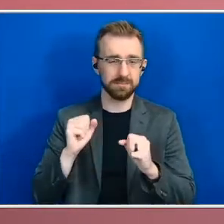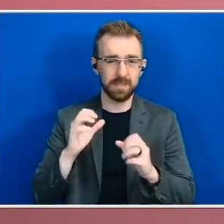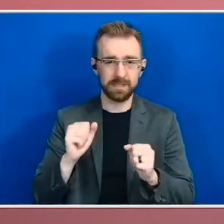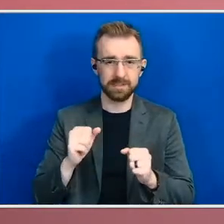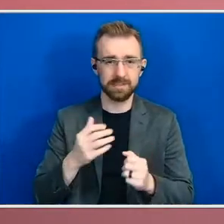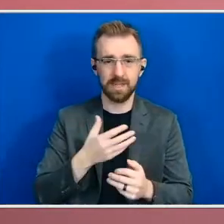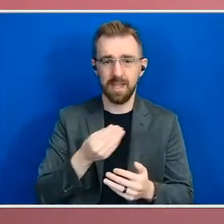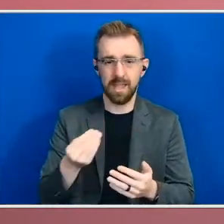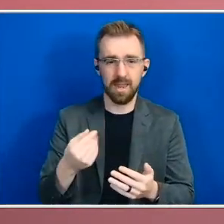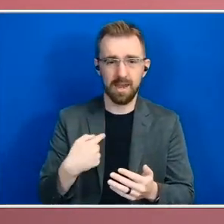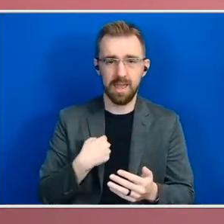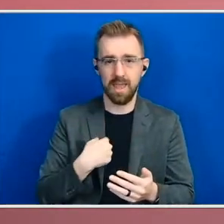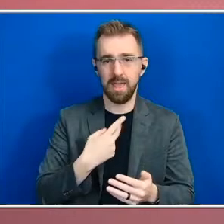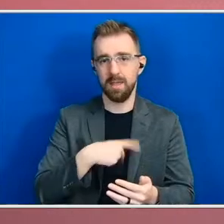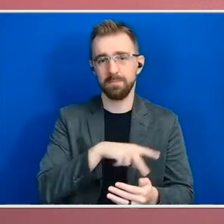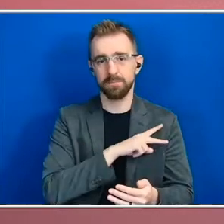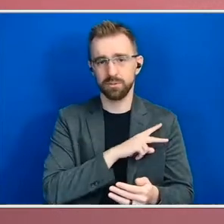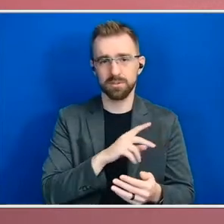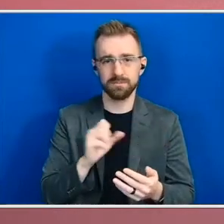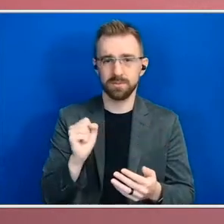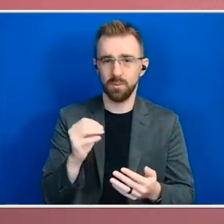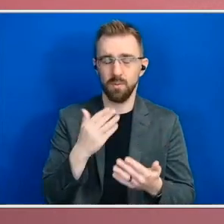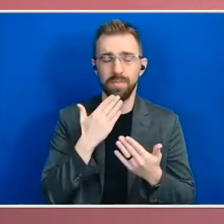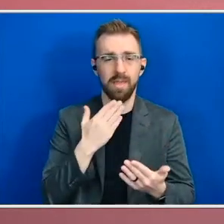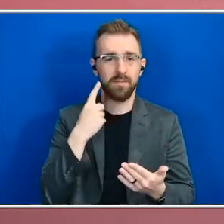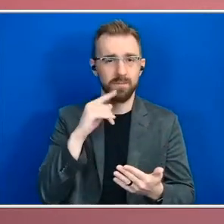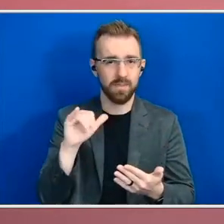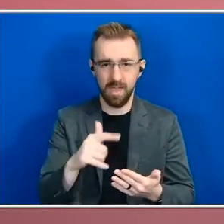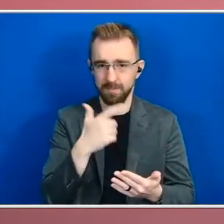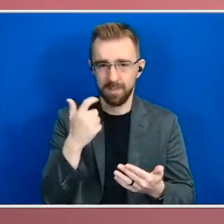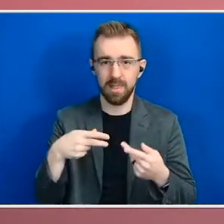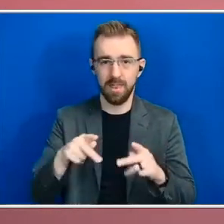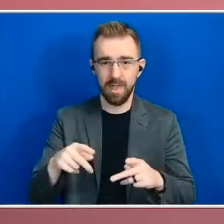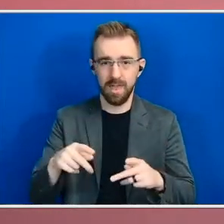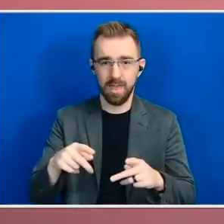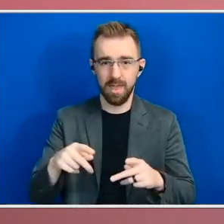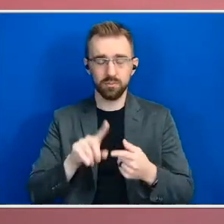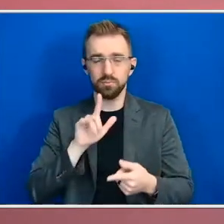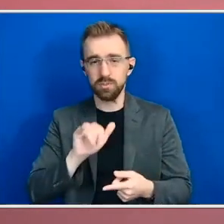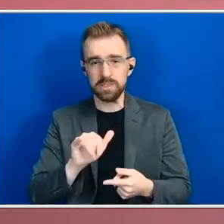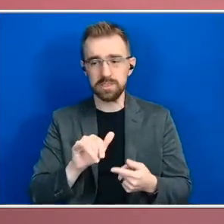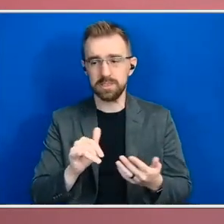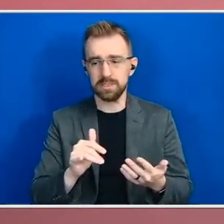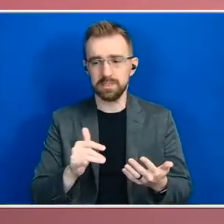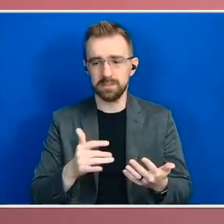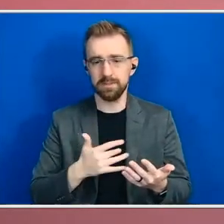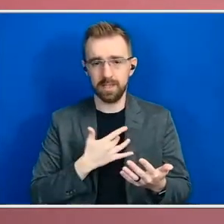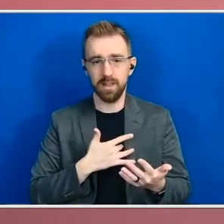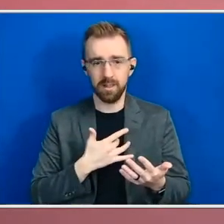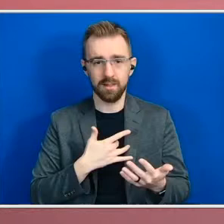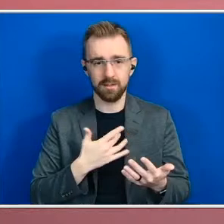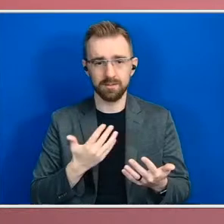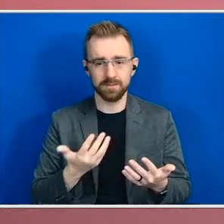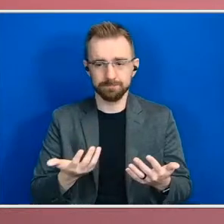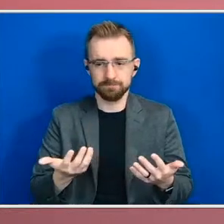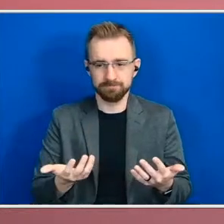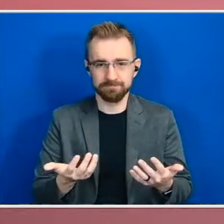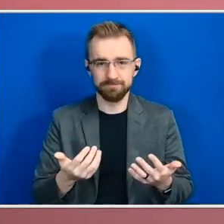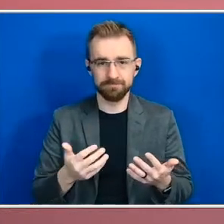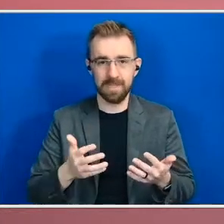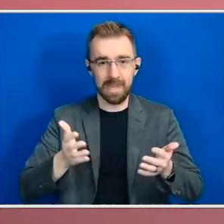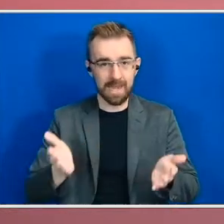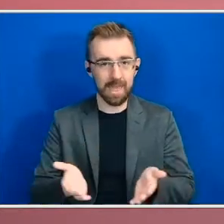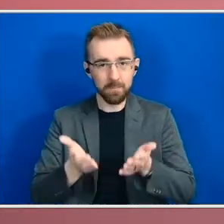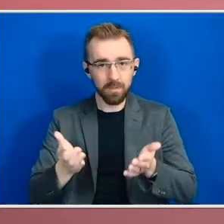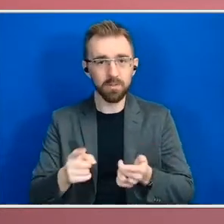so thankful for that because it allows us the opportunity to really feel, you know, enabled to do the things that we need